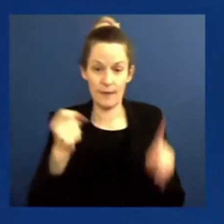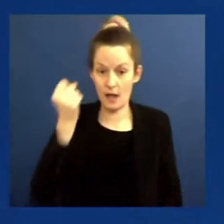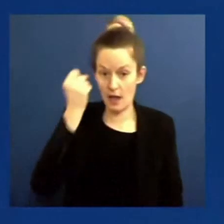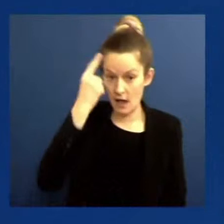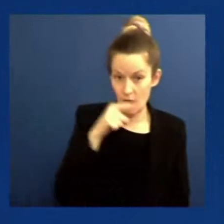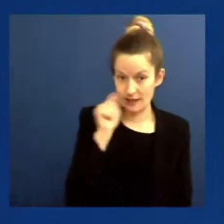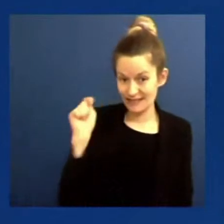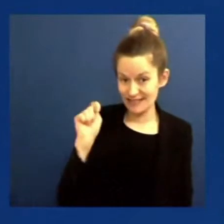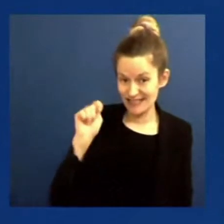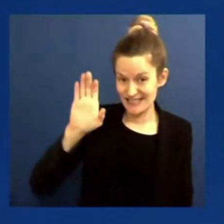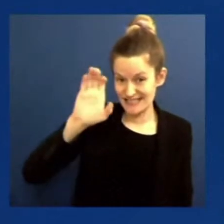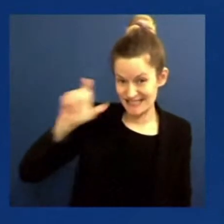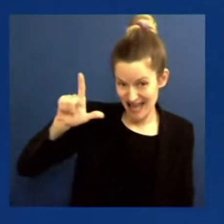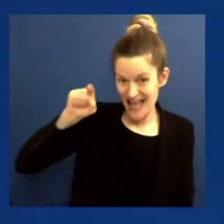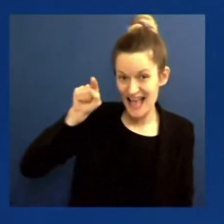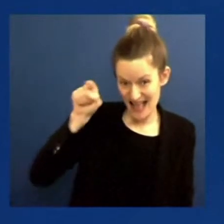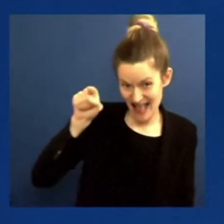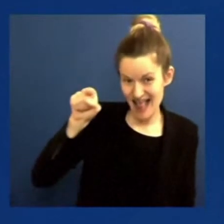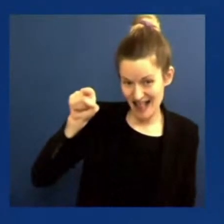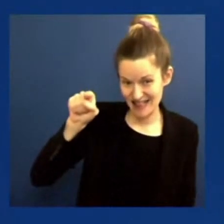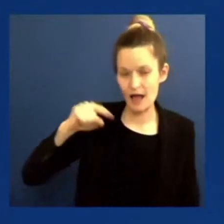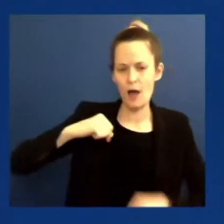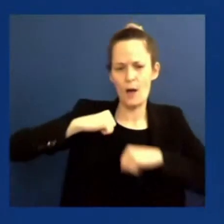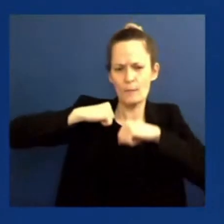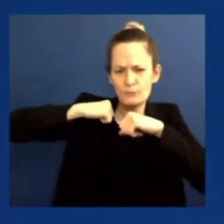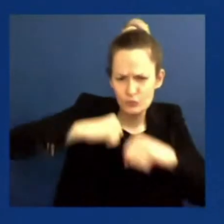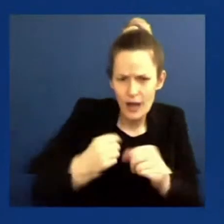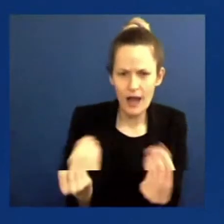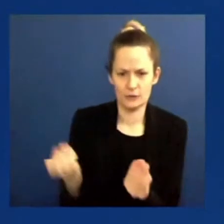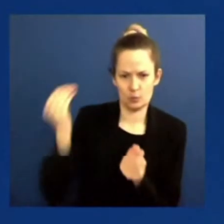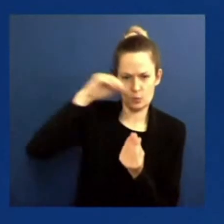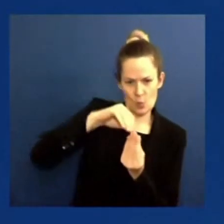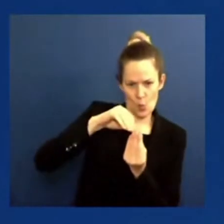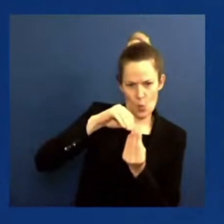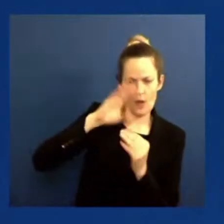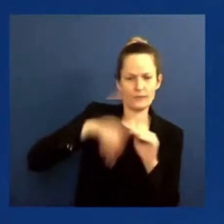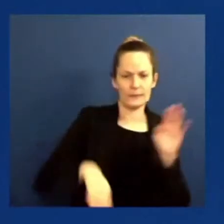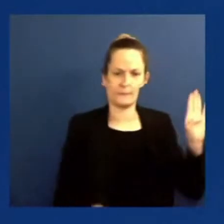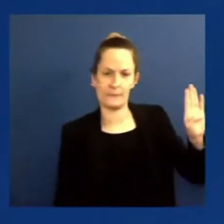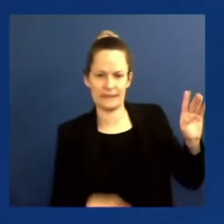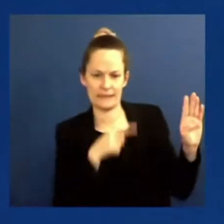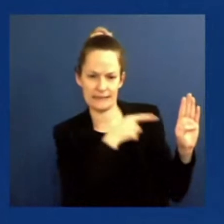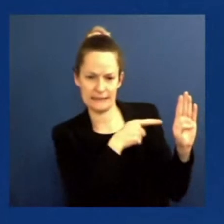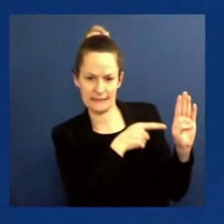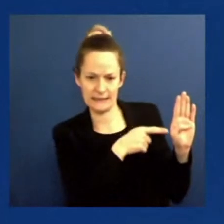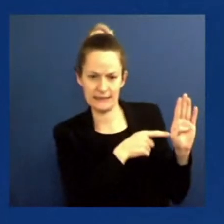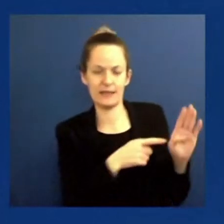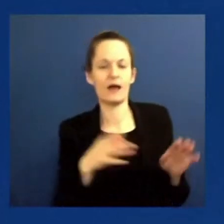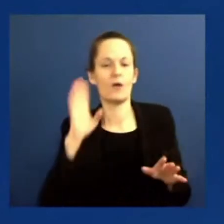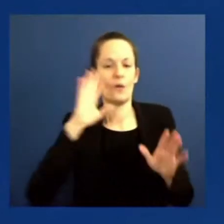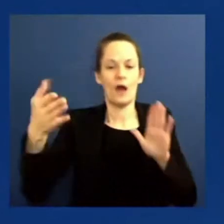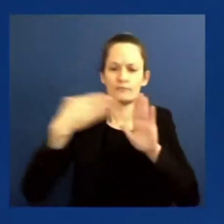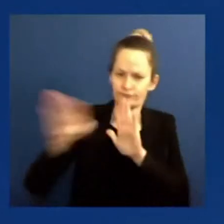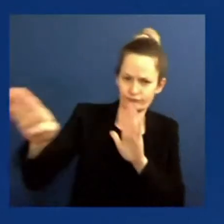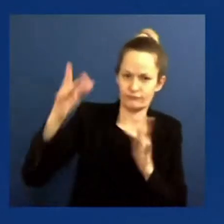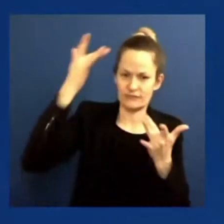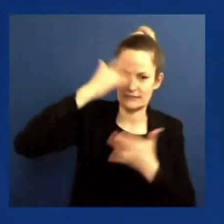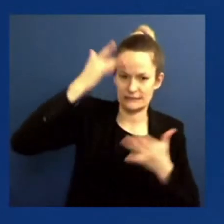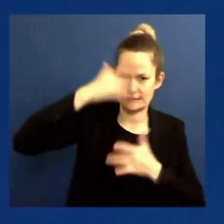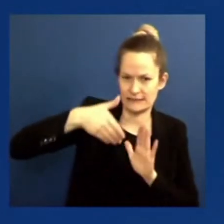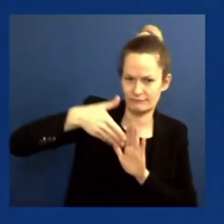ago, protect more against progression of disease. Next slide. This slide actually tells you